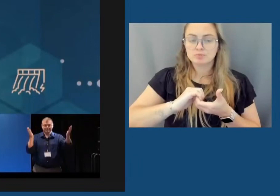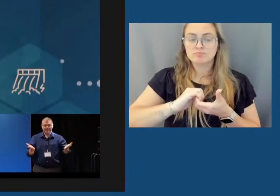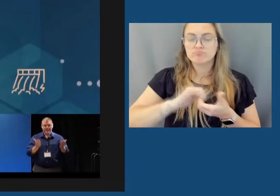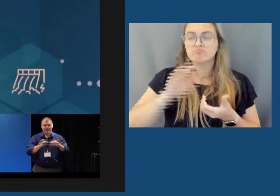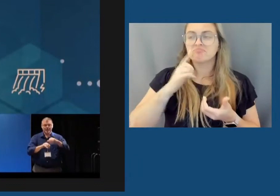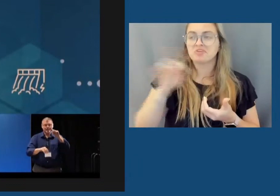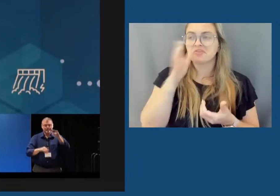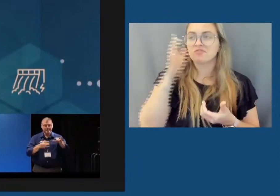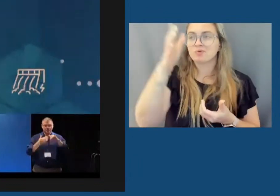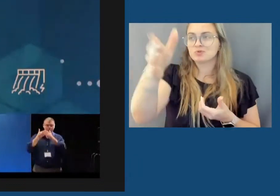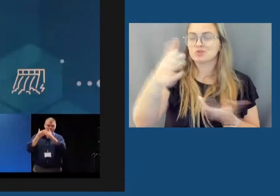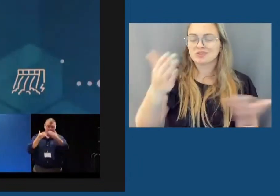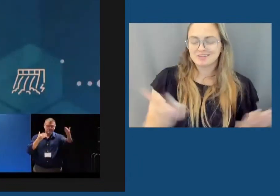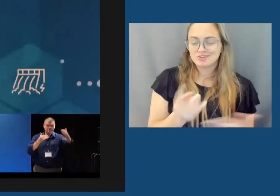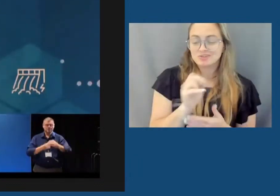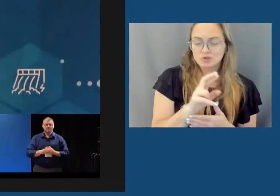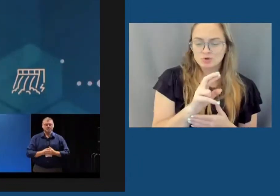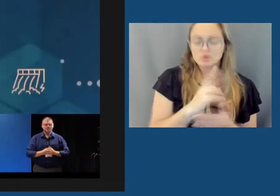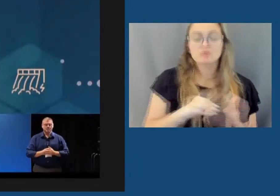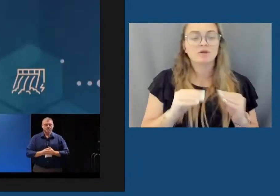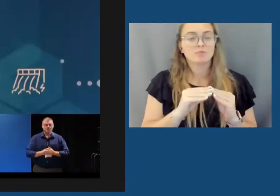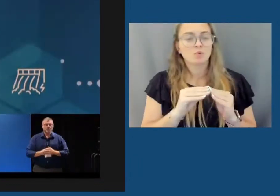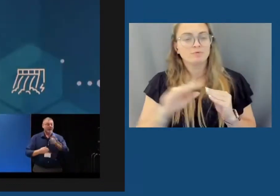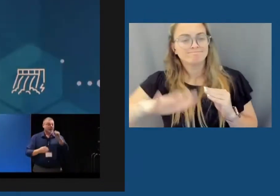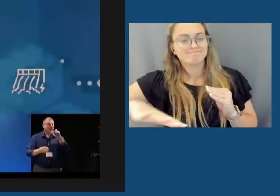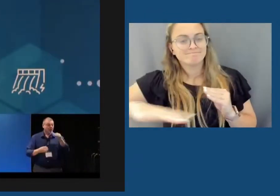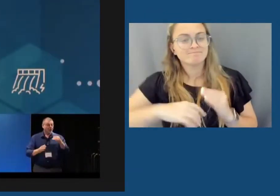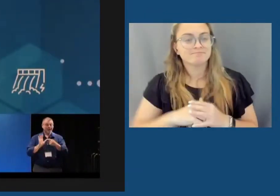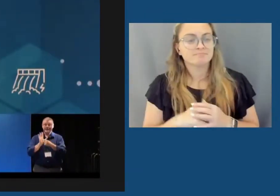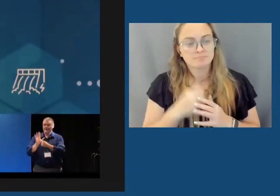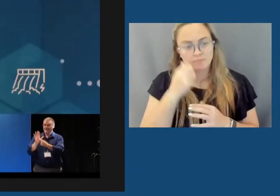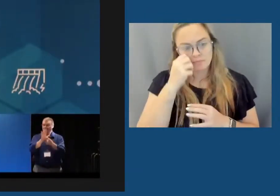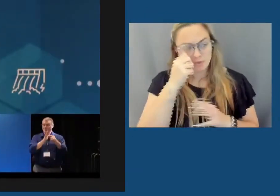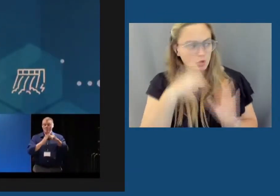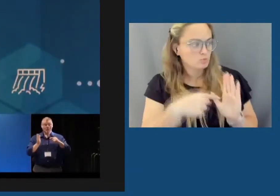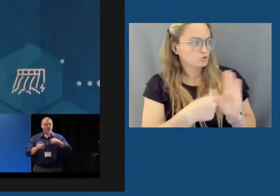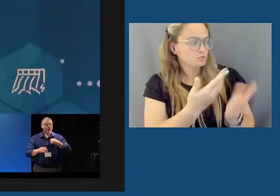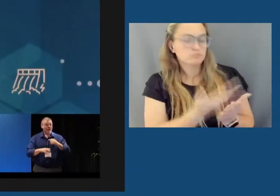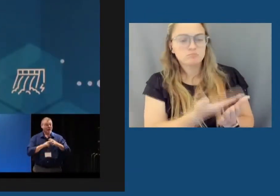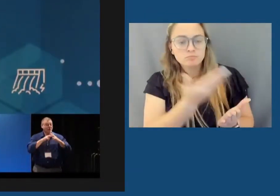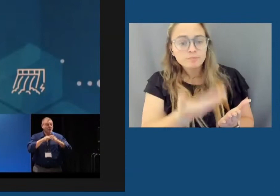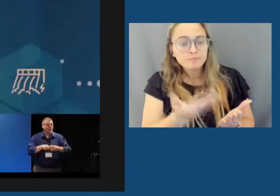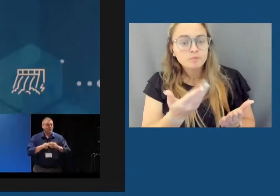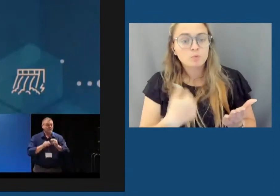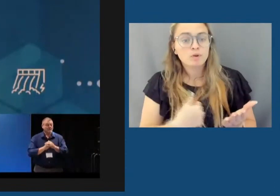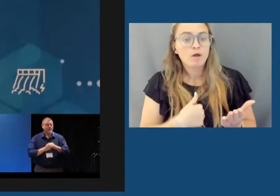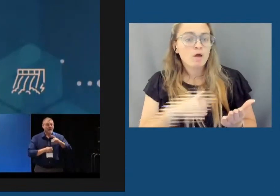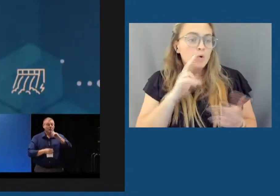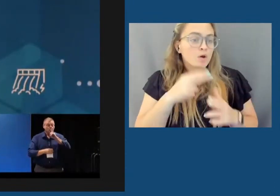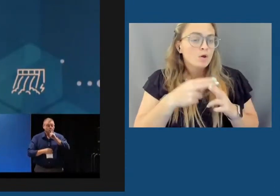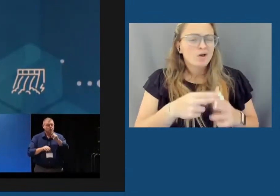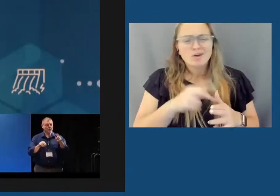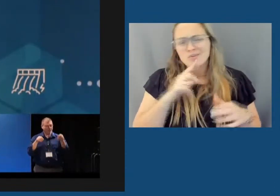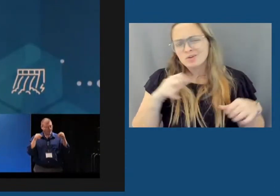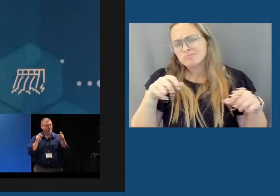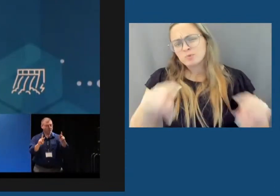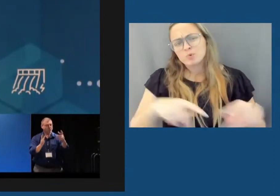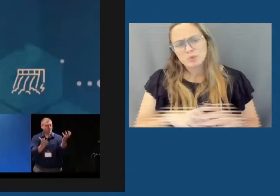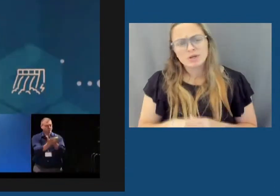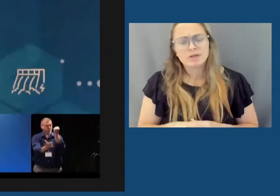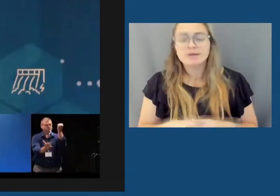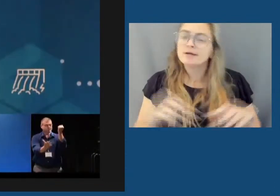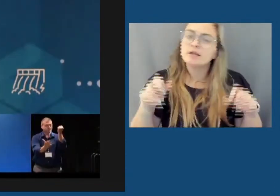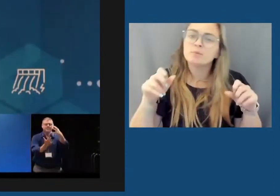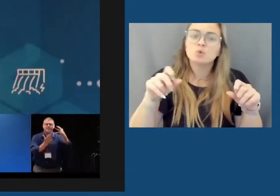and beyond. So I'd say this demonstrates what I would call a real opportunity, an